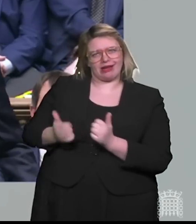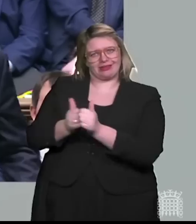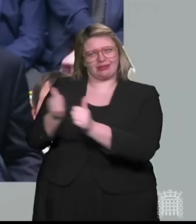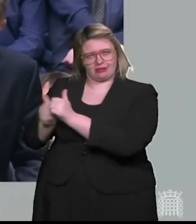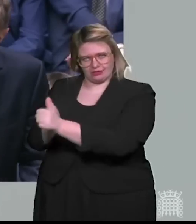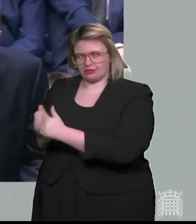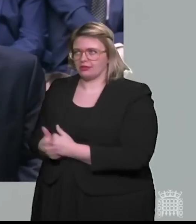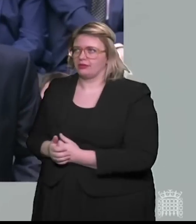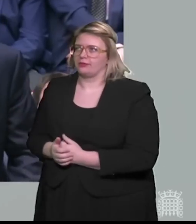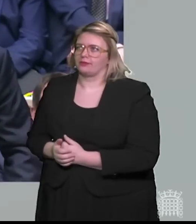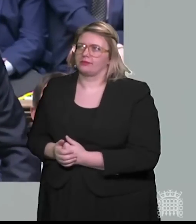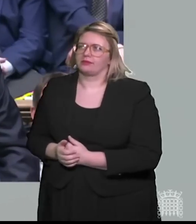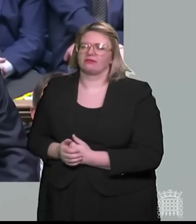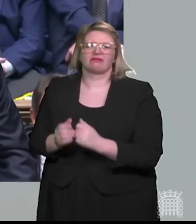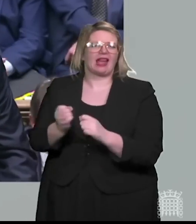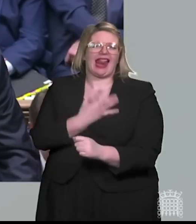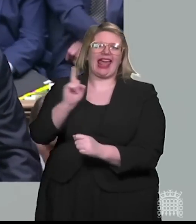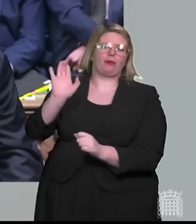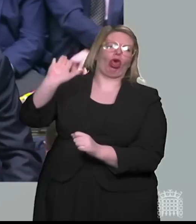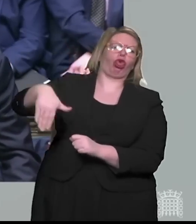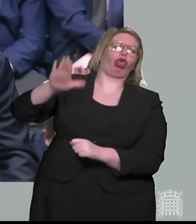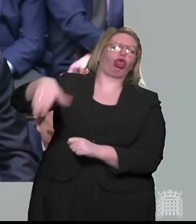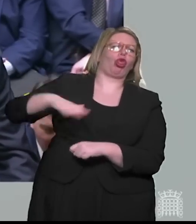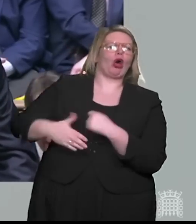well, this has never been something of interest to the Labour Party, but